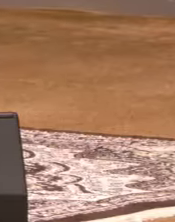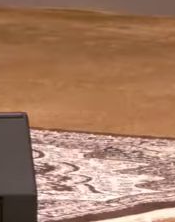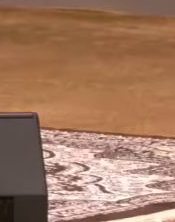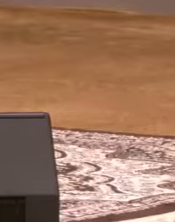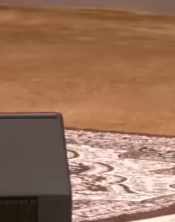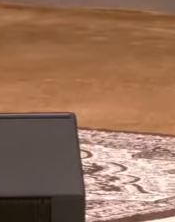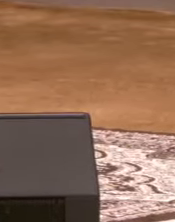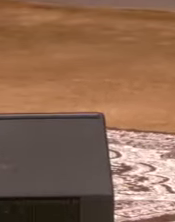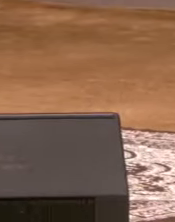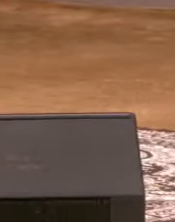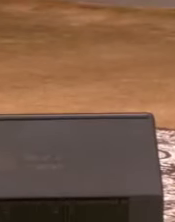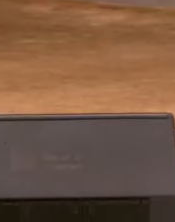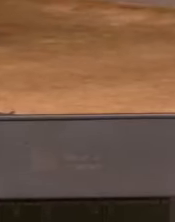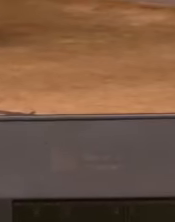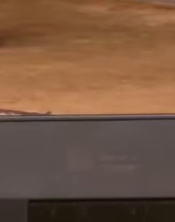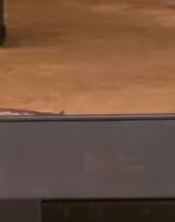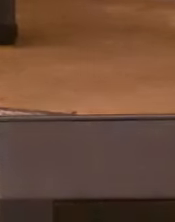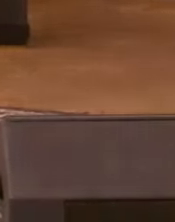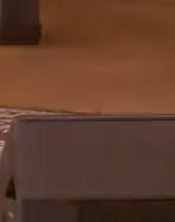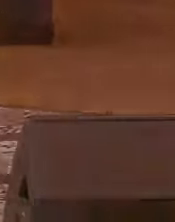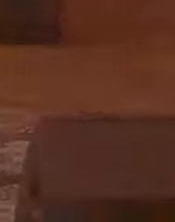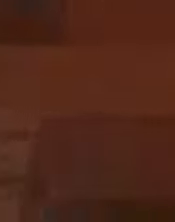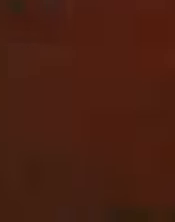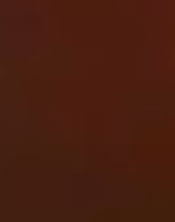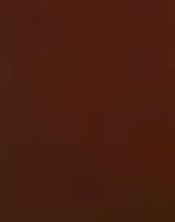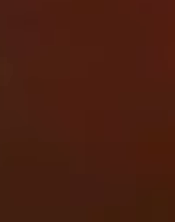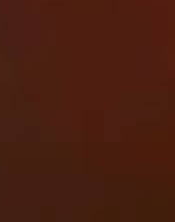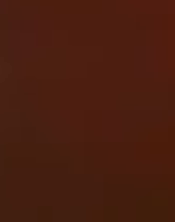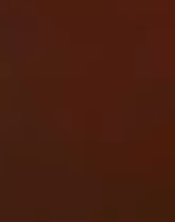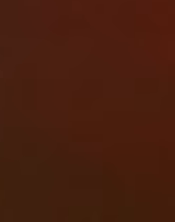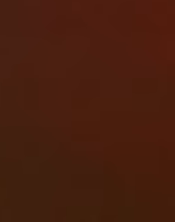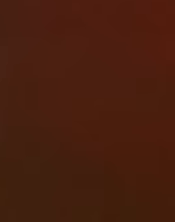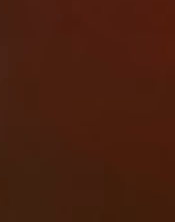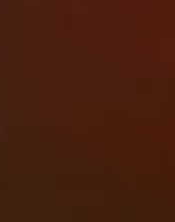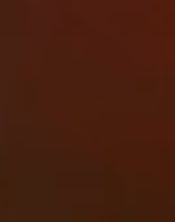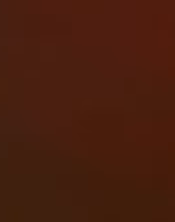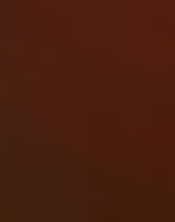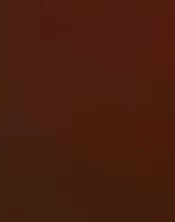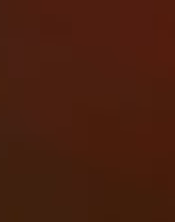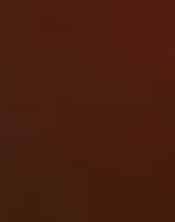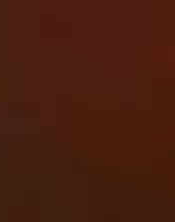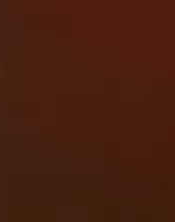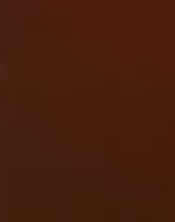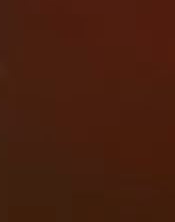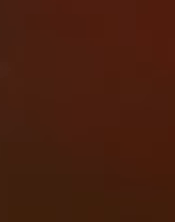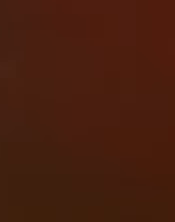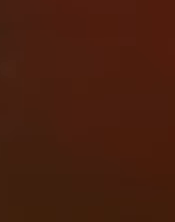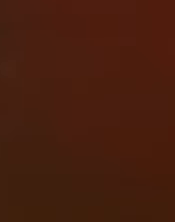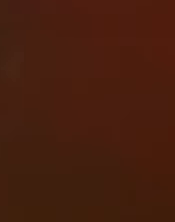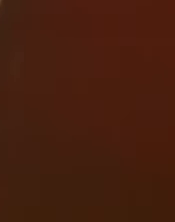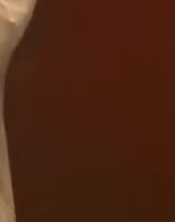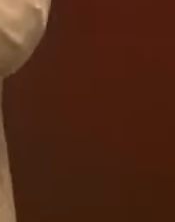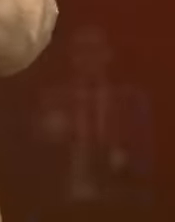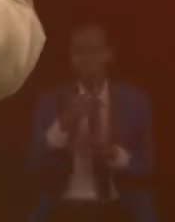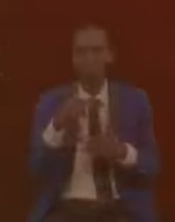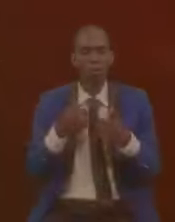are heavenward, who study the word with a purpose, who follow after the Lord for a